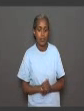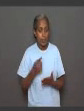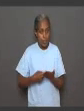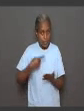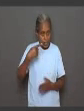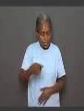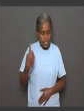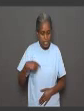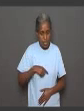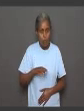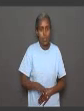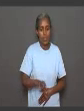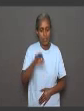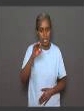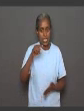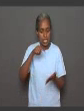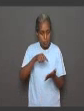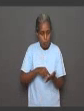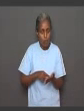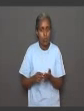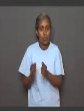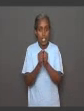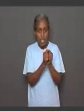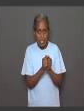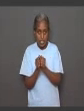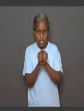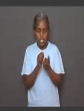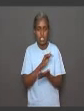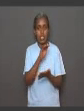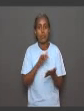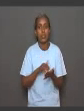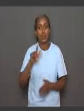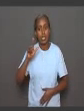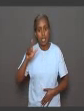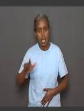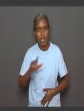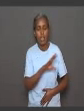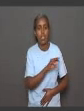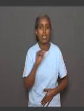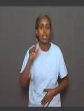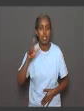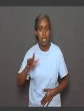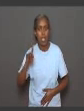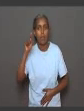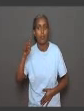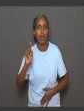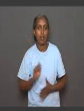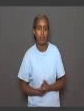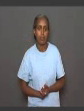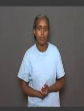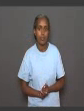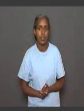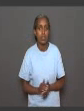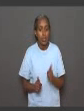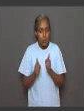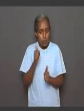Next, we find the point of intersection between L and L prime,